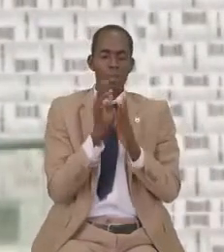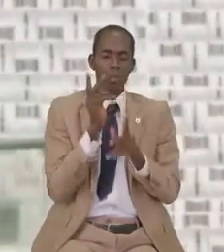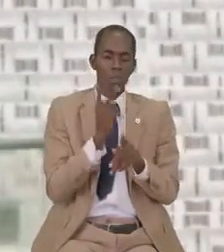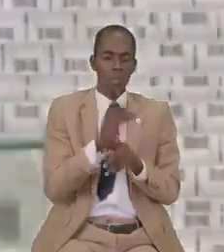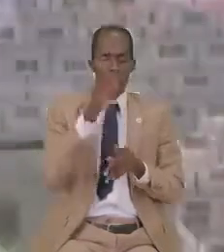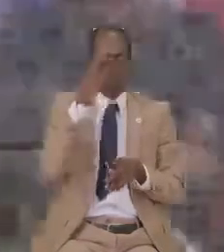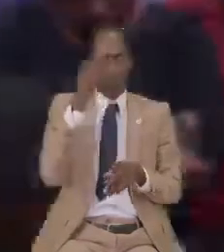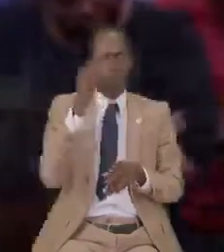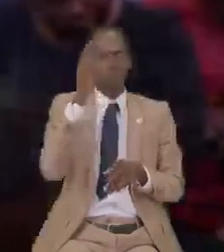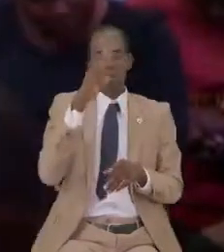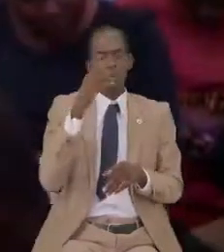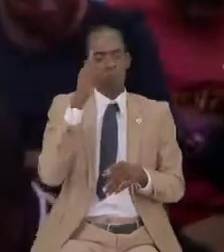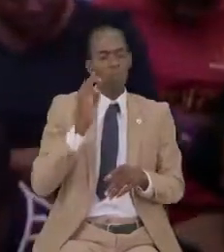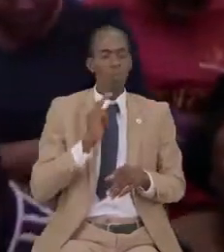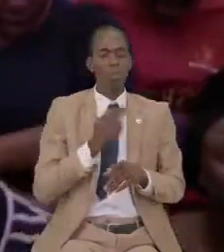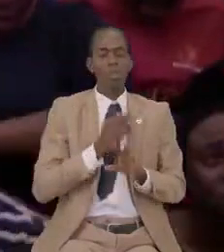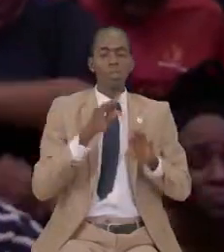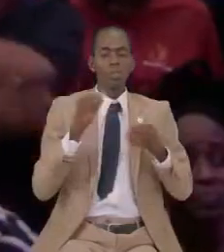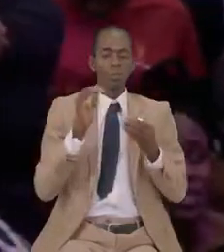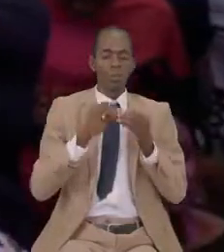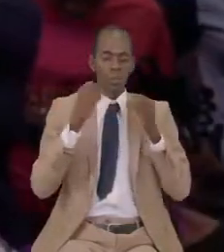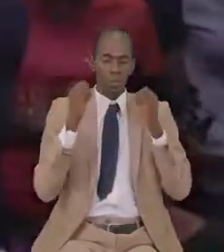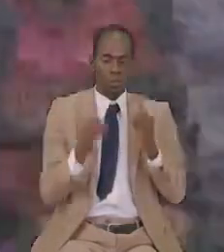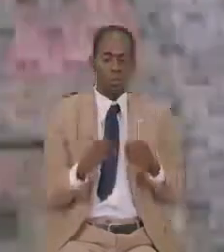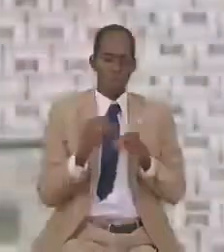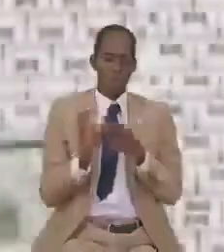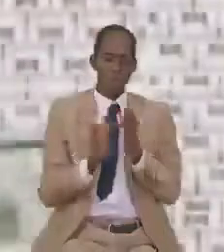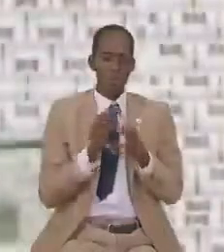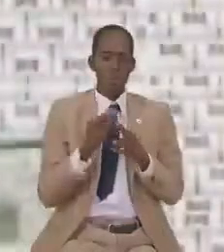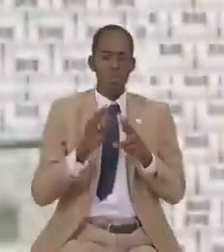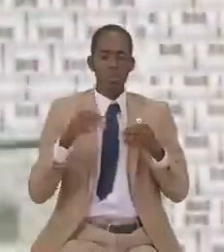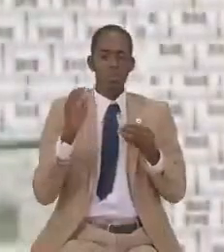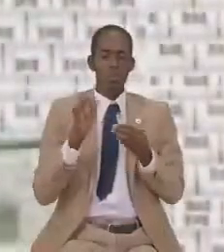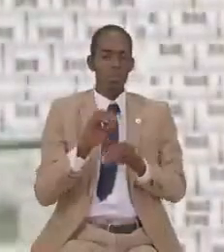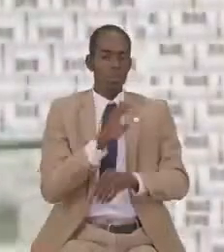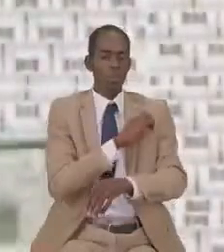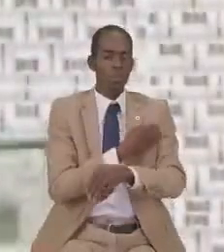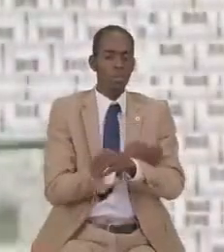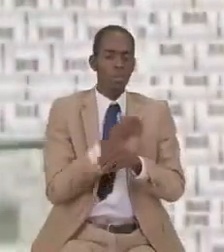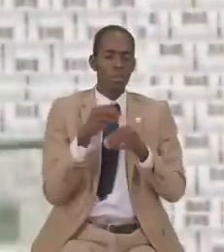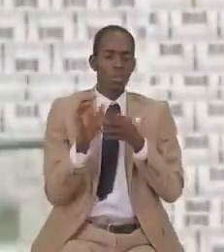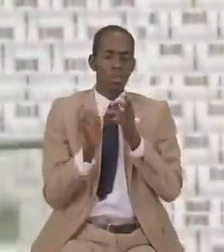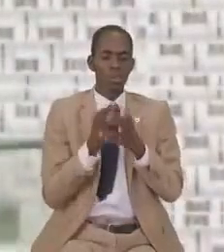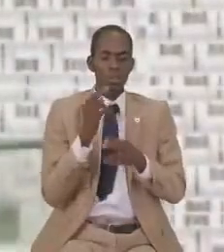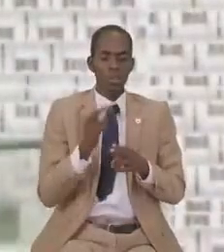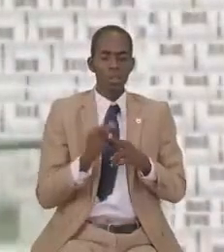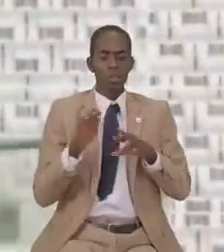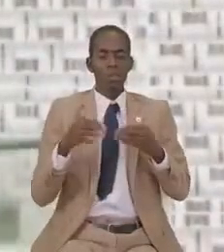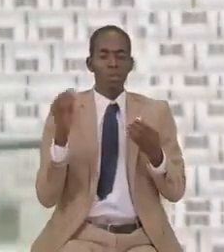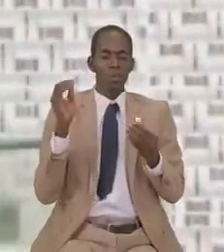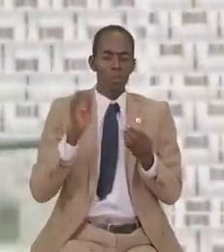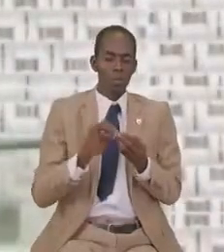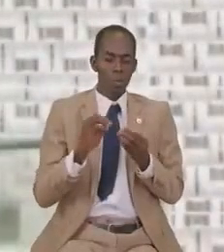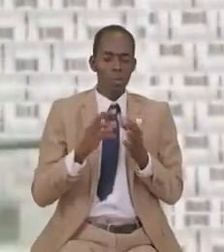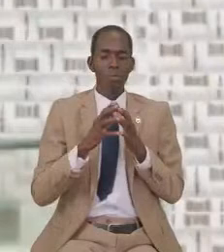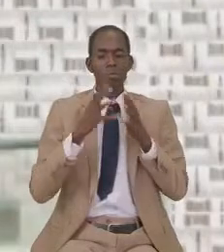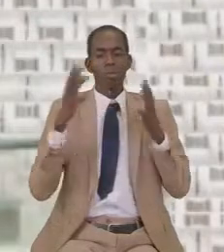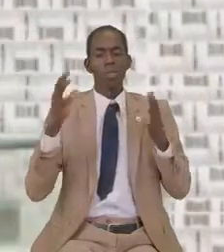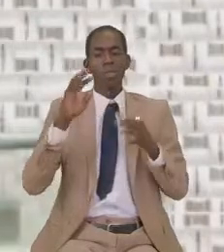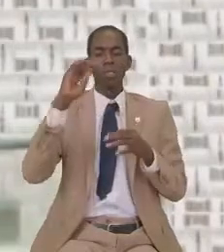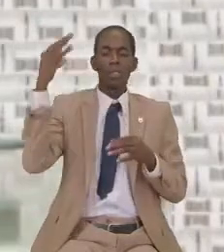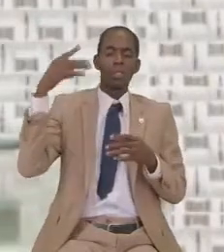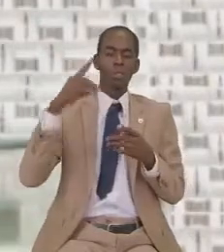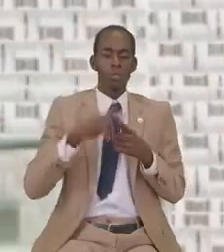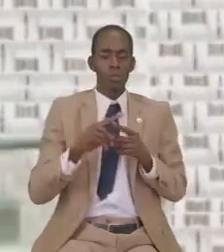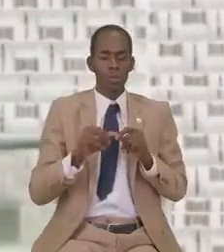us. Strengthen him the more. Energize him the more. Give him abundant grace to keep on